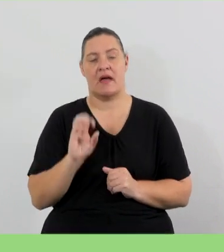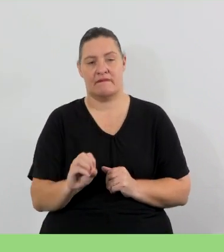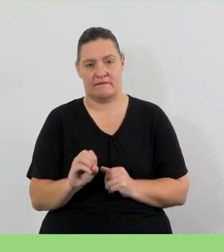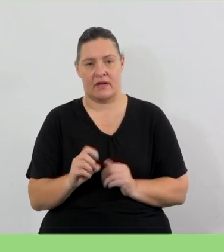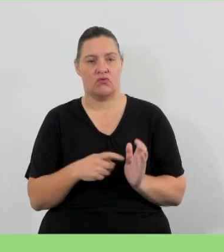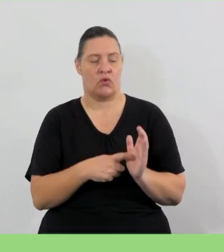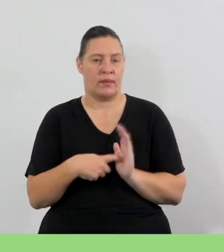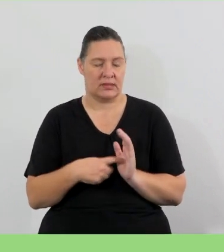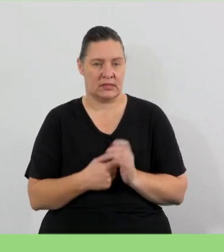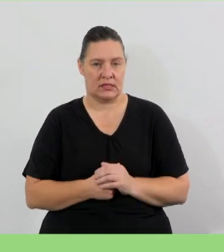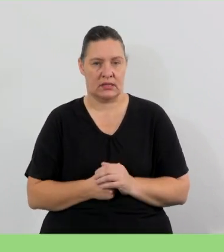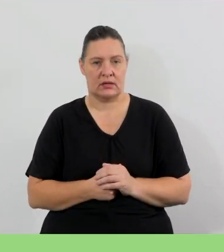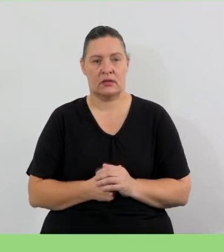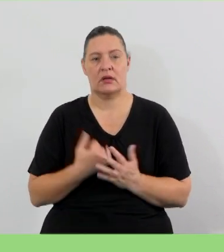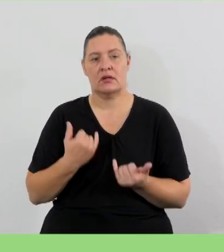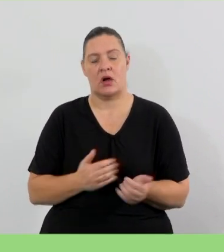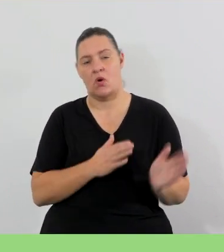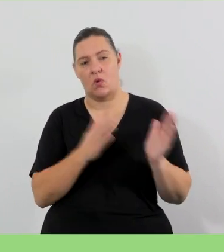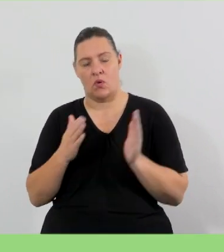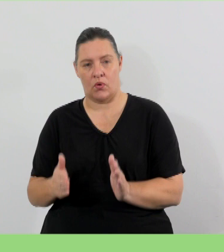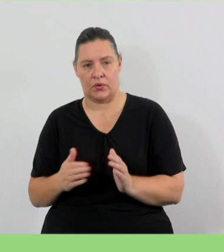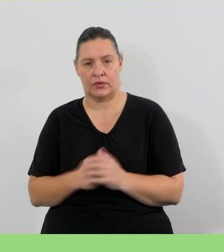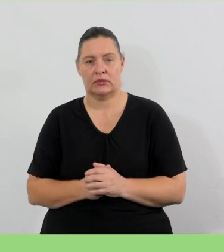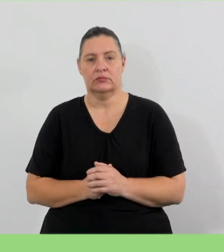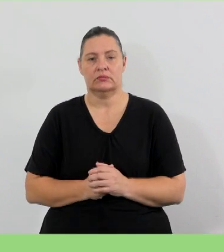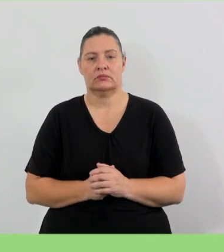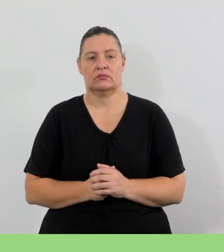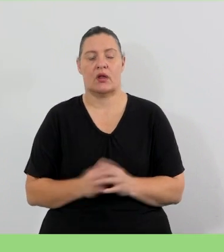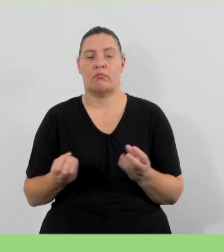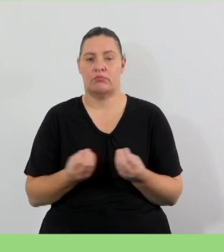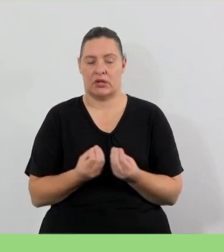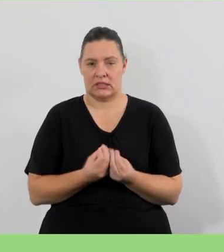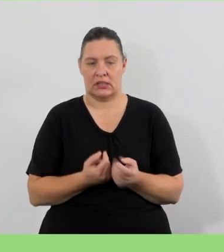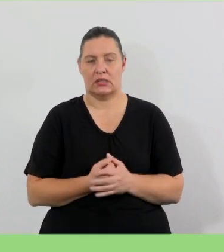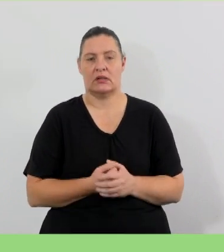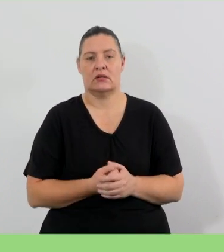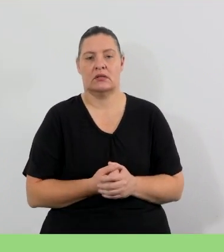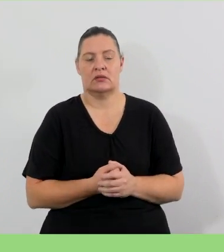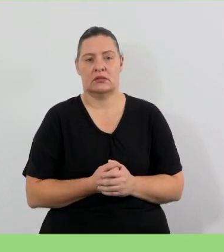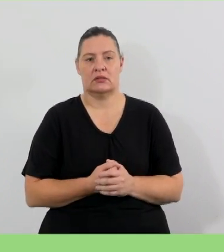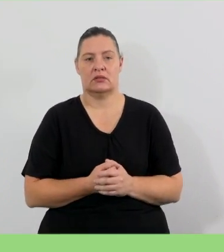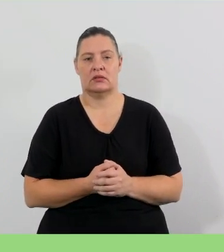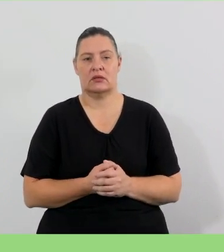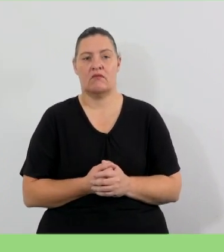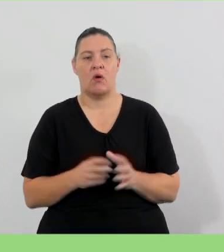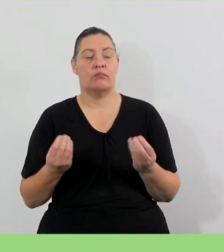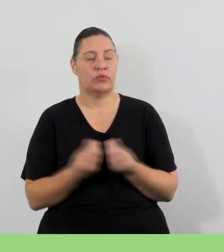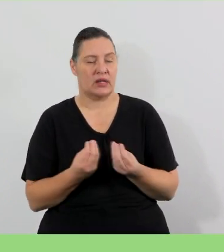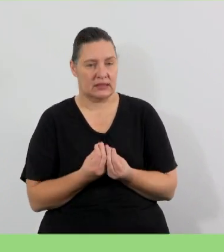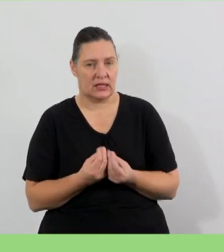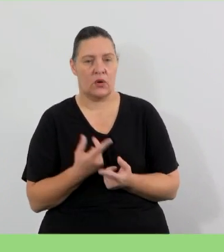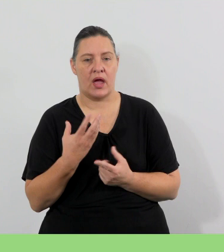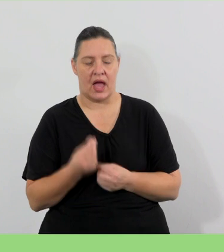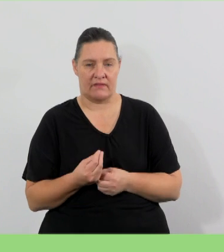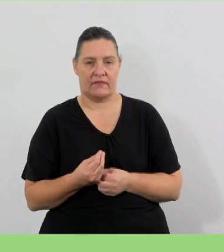they are the requirements. Now let us move on to the box for products, which is on the left. So for